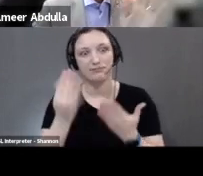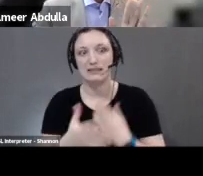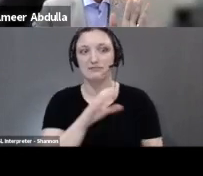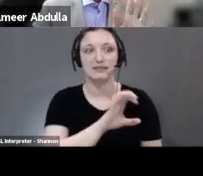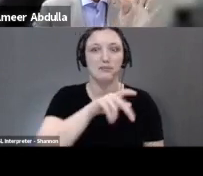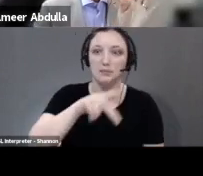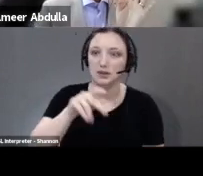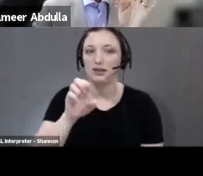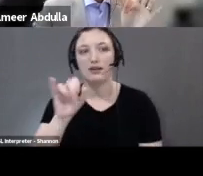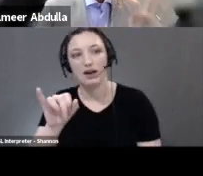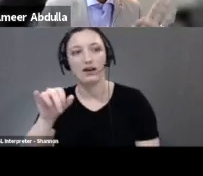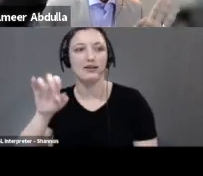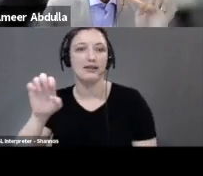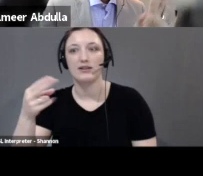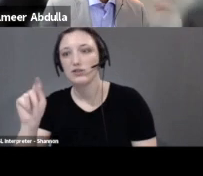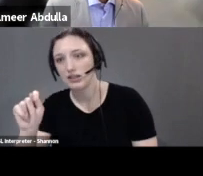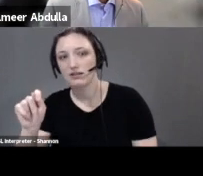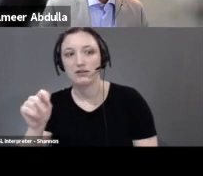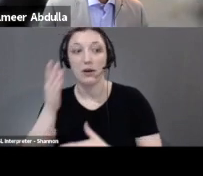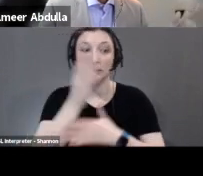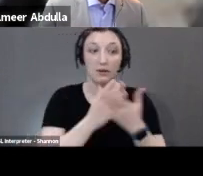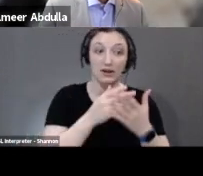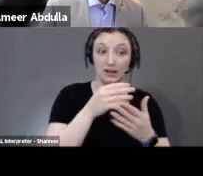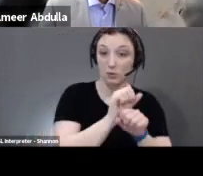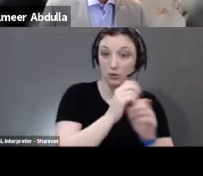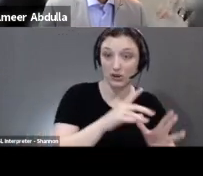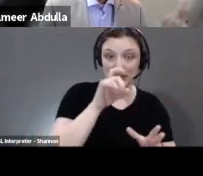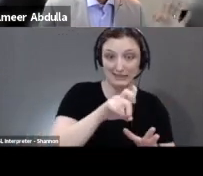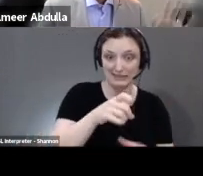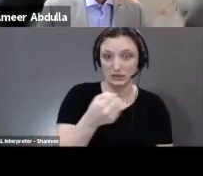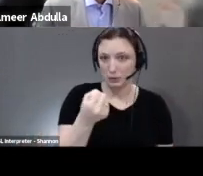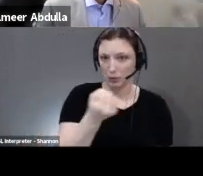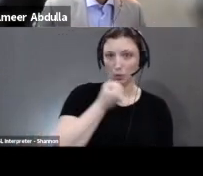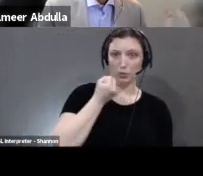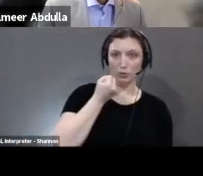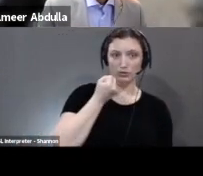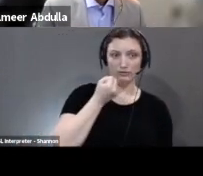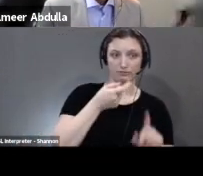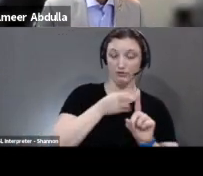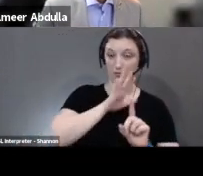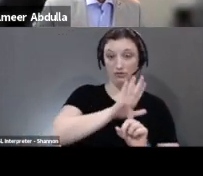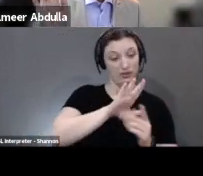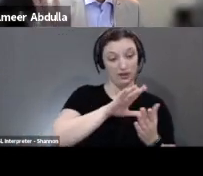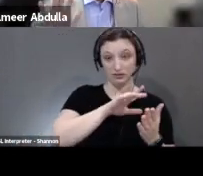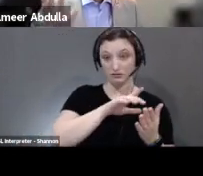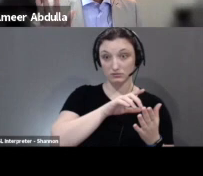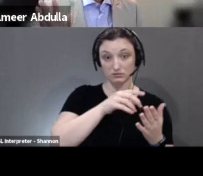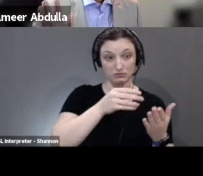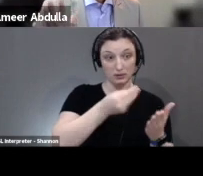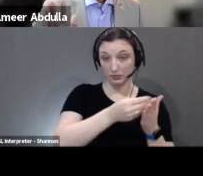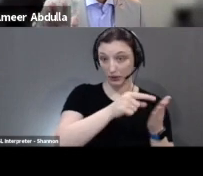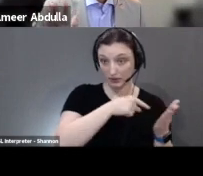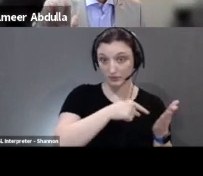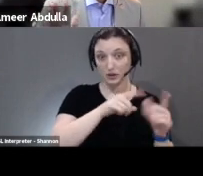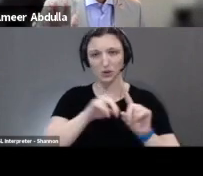of CPP, EI that the employee has to remit and withhold and remit from their paycheck, but also the company has